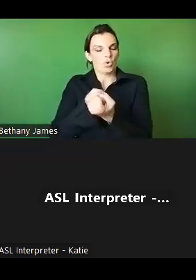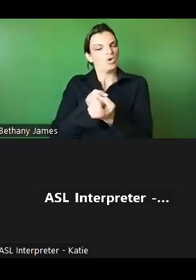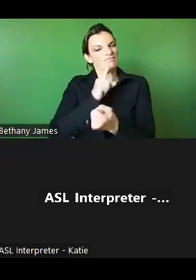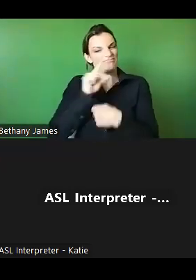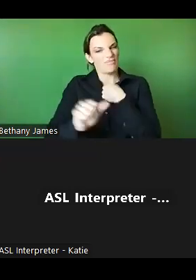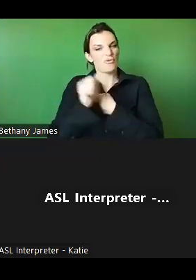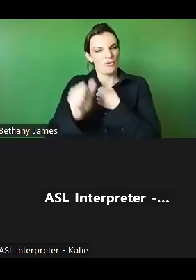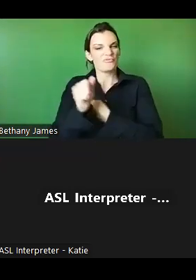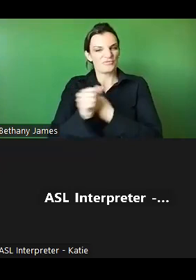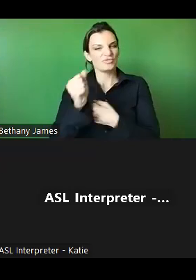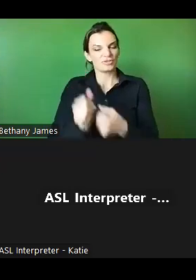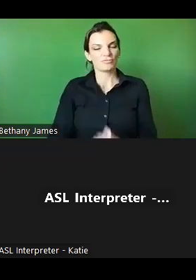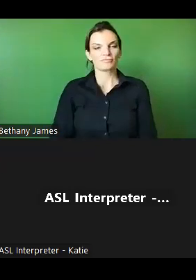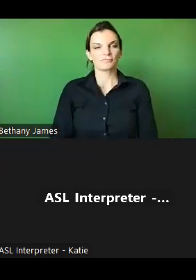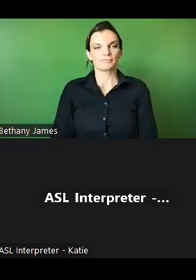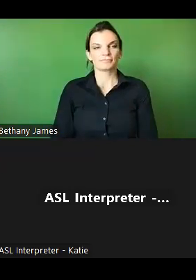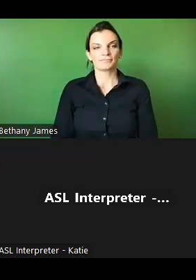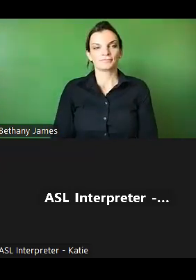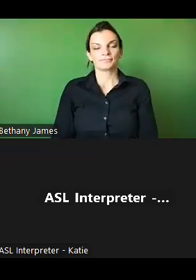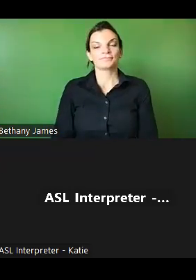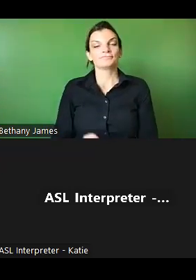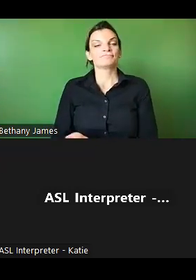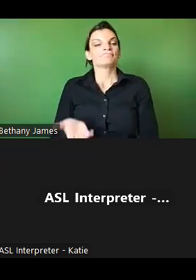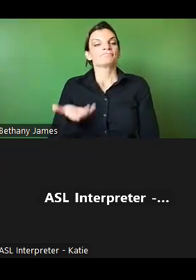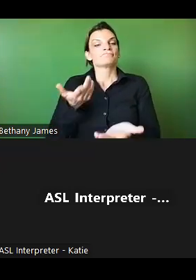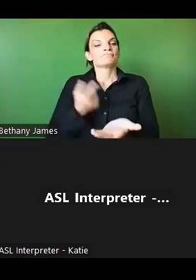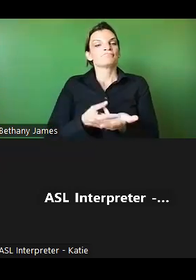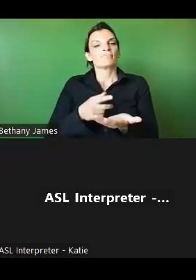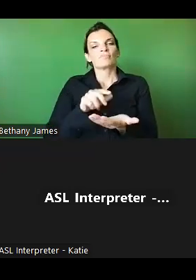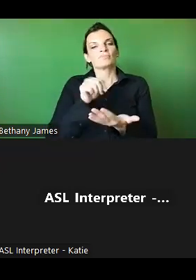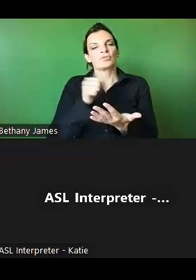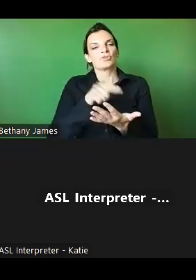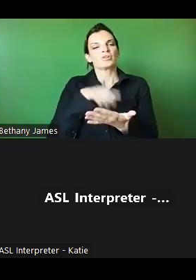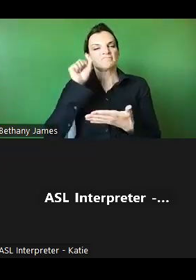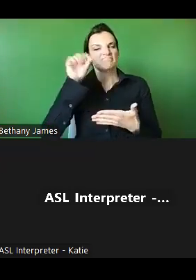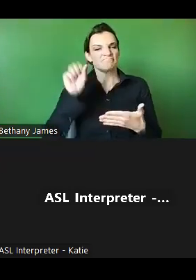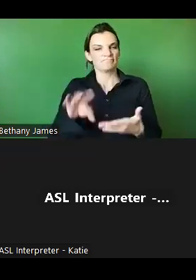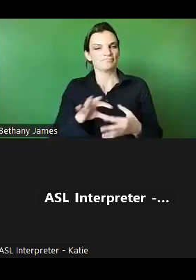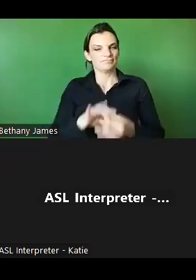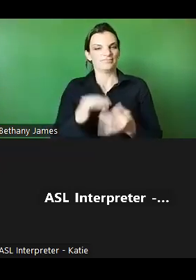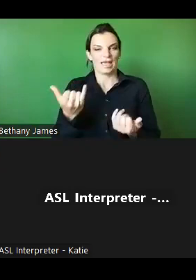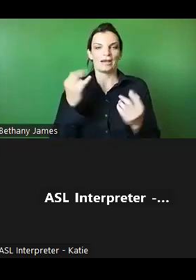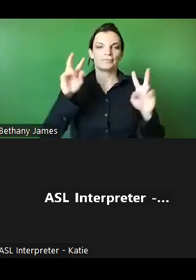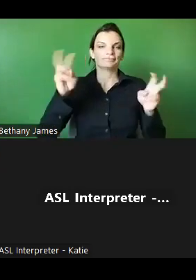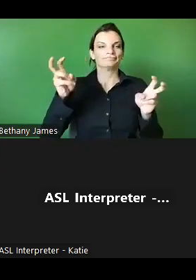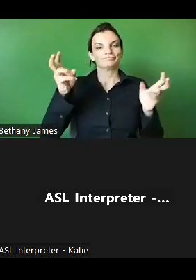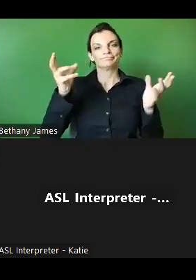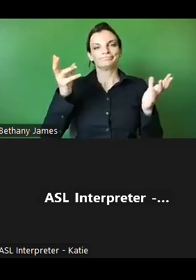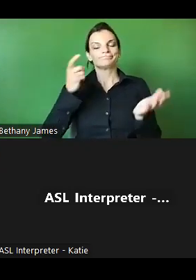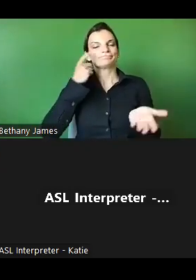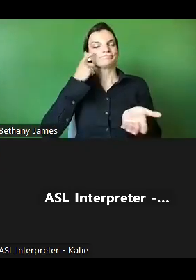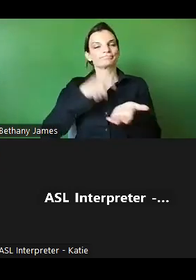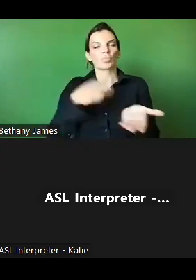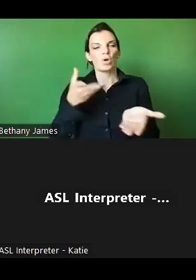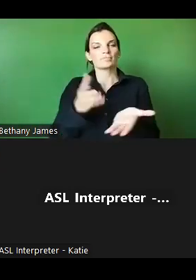Another couple other contributors to what we're calling this cultural moment. One is